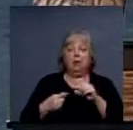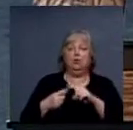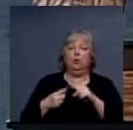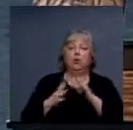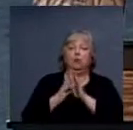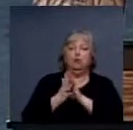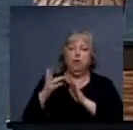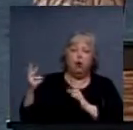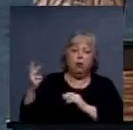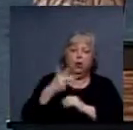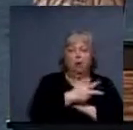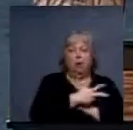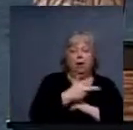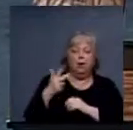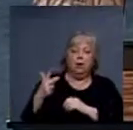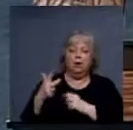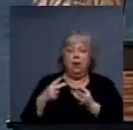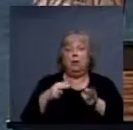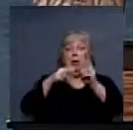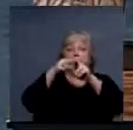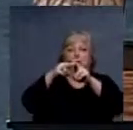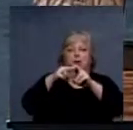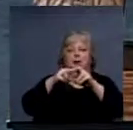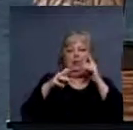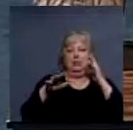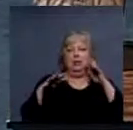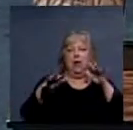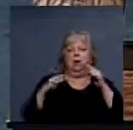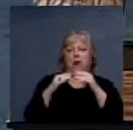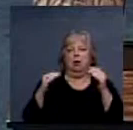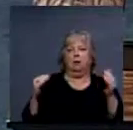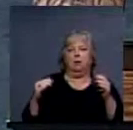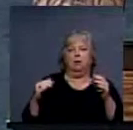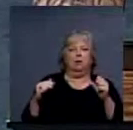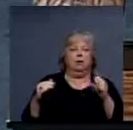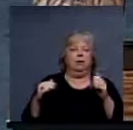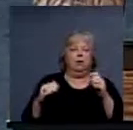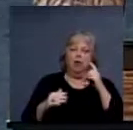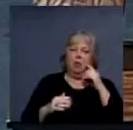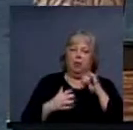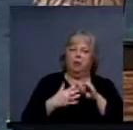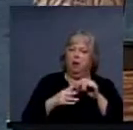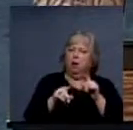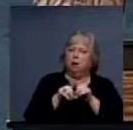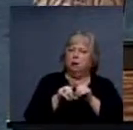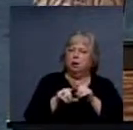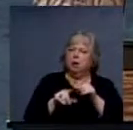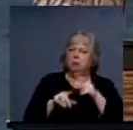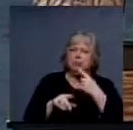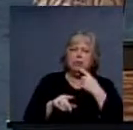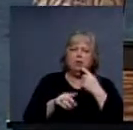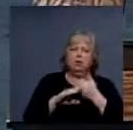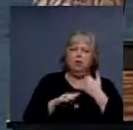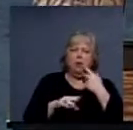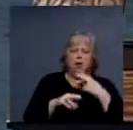down the road, that would increase the sound level. And I think it was noted also there's a train that's behind the facility. I don't know